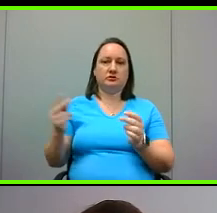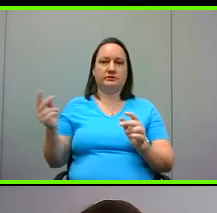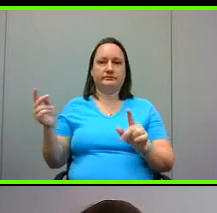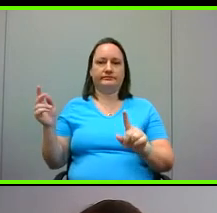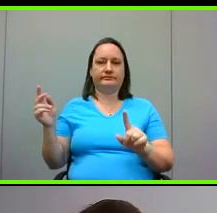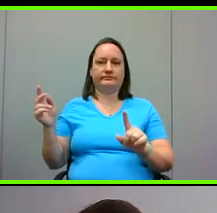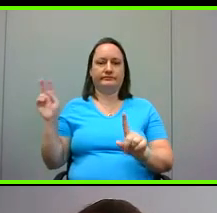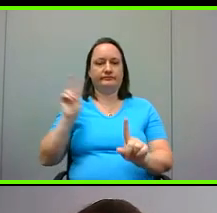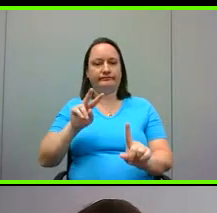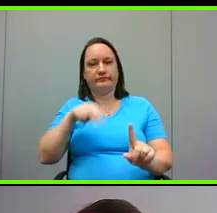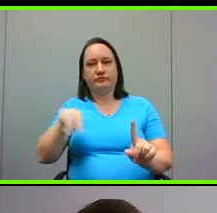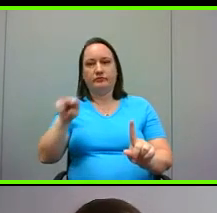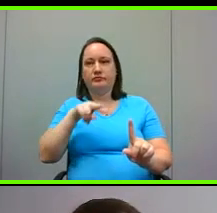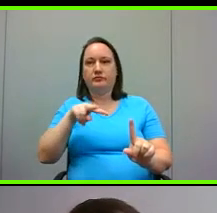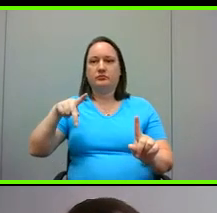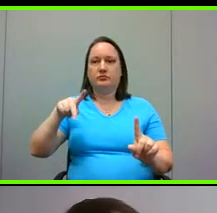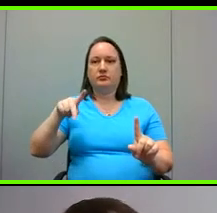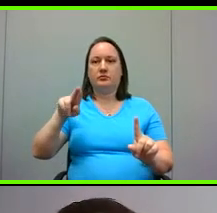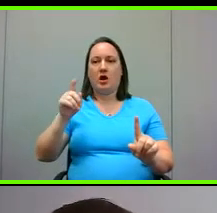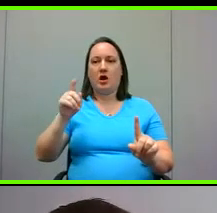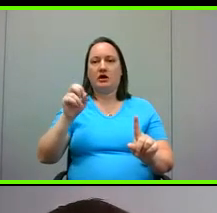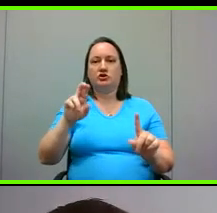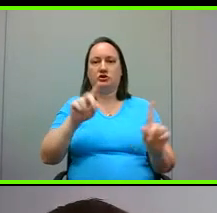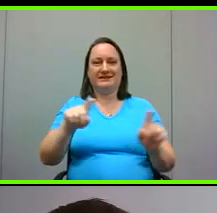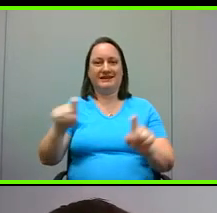So people have to go back to finish that program.